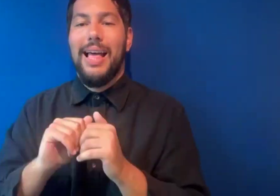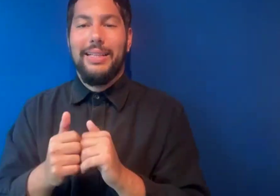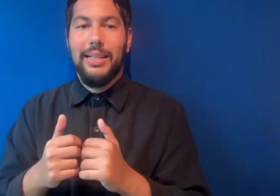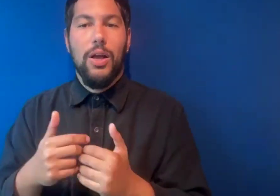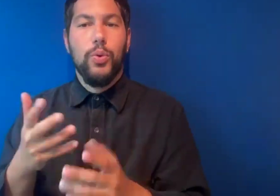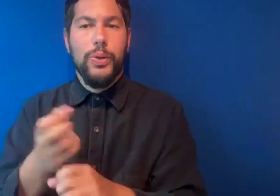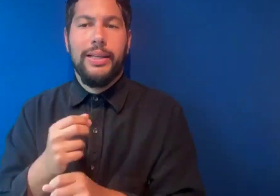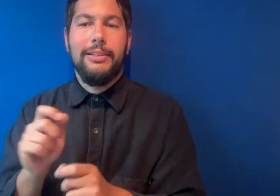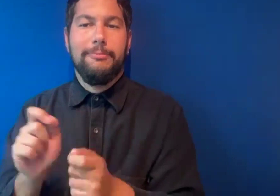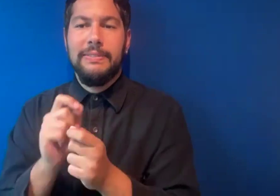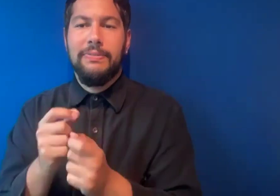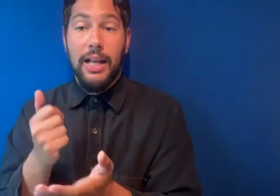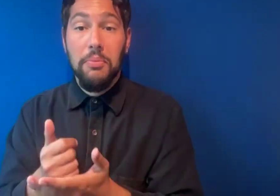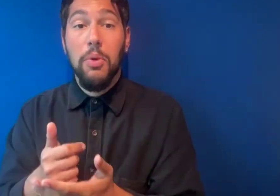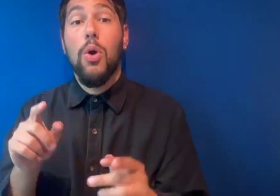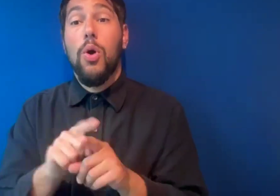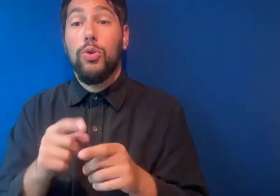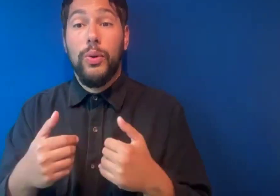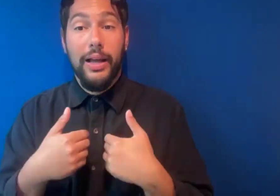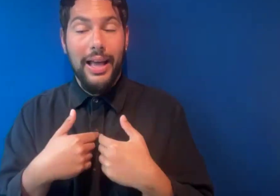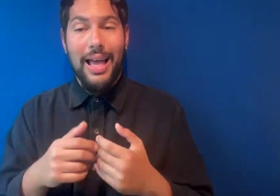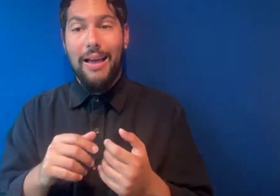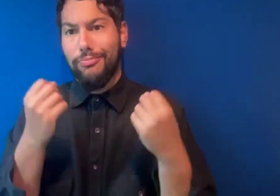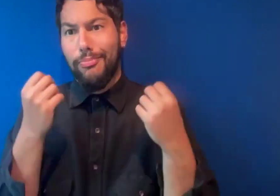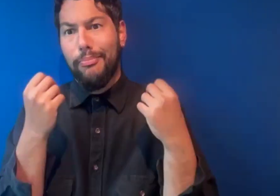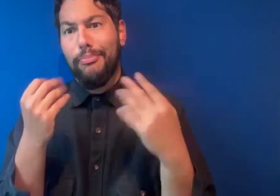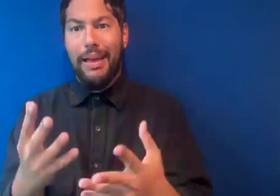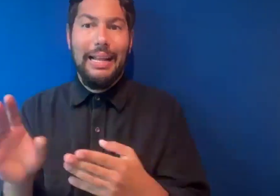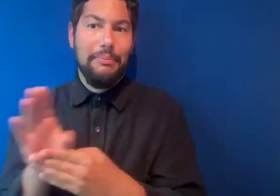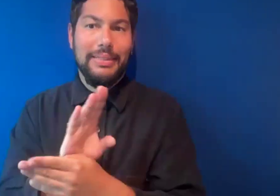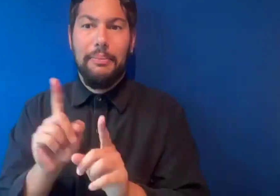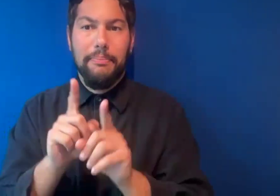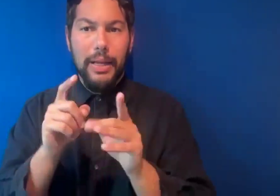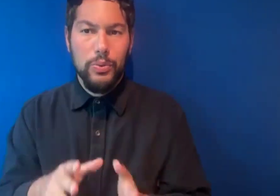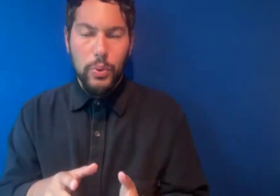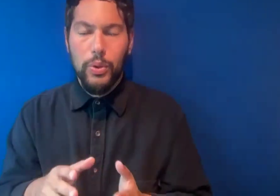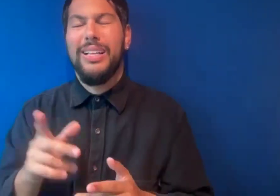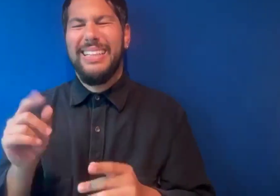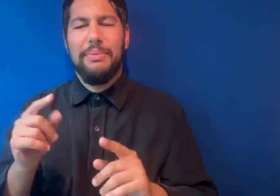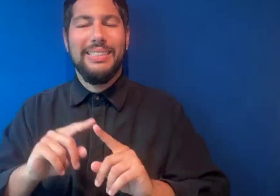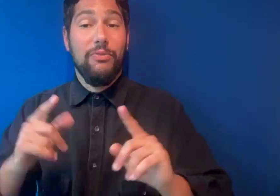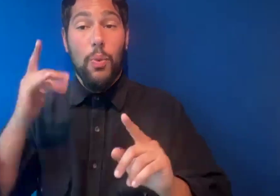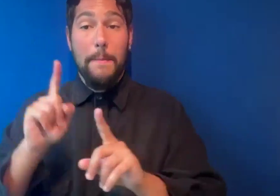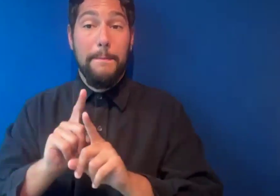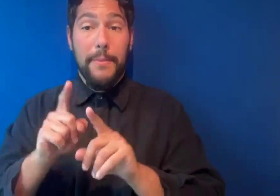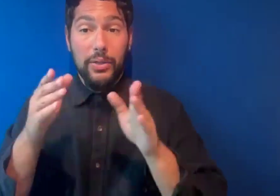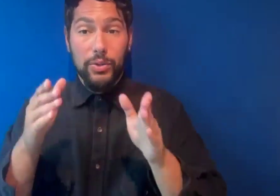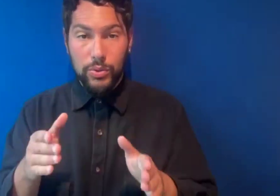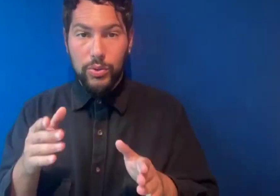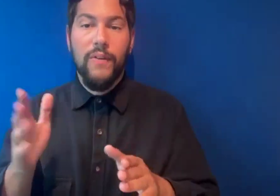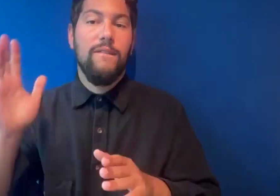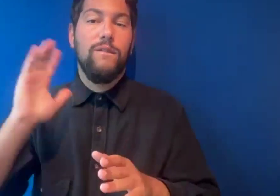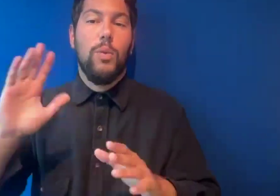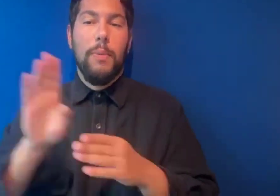help. And we also have the SCORE business mentors. Those are a little bit different because the mentors are all former